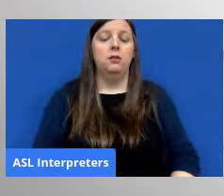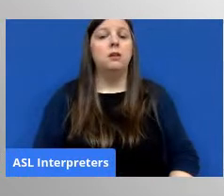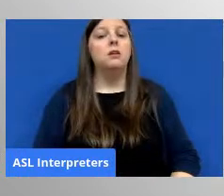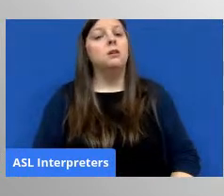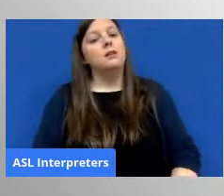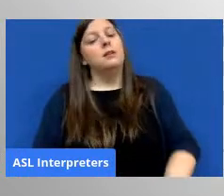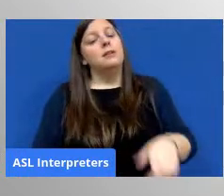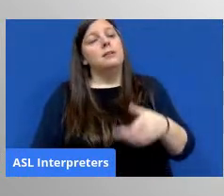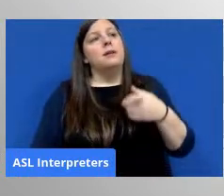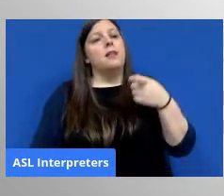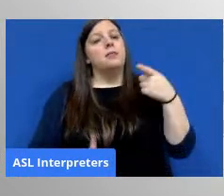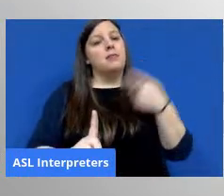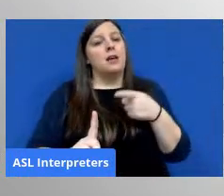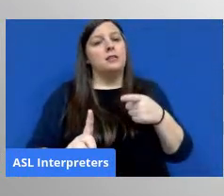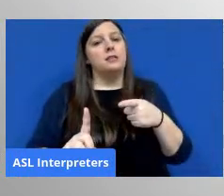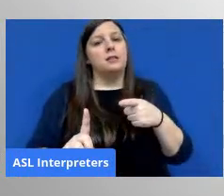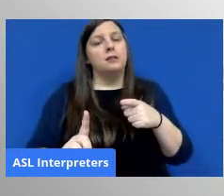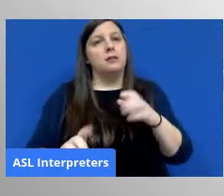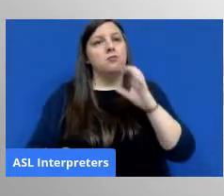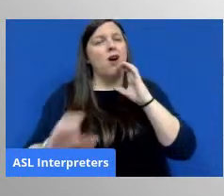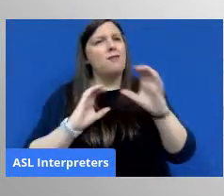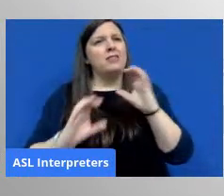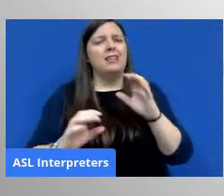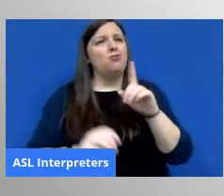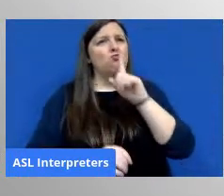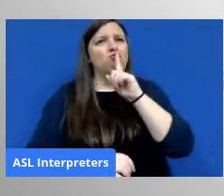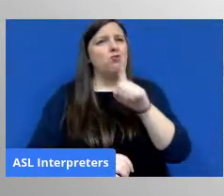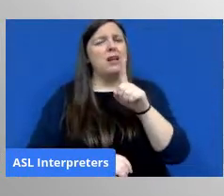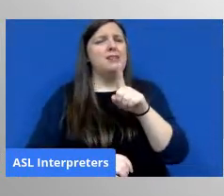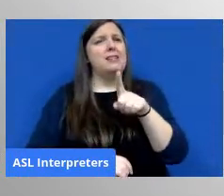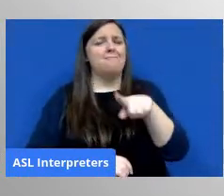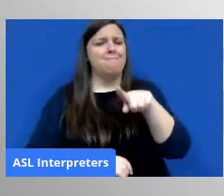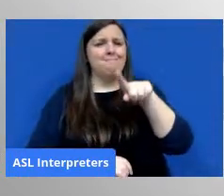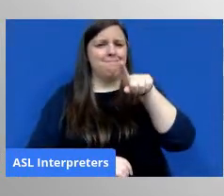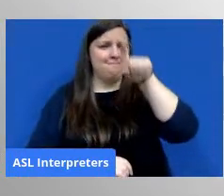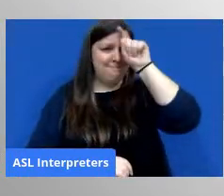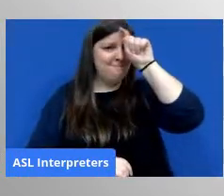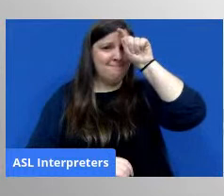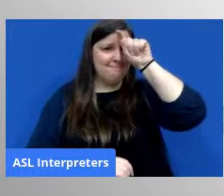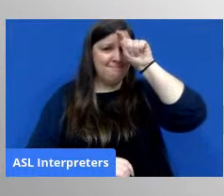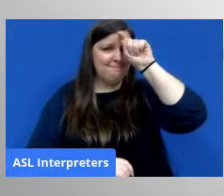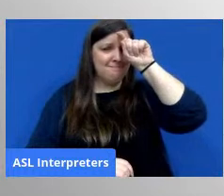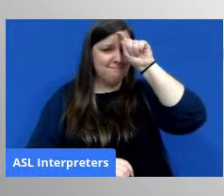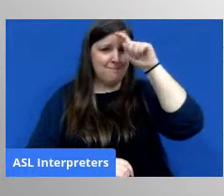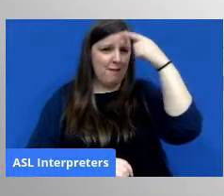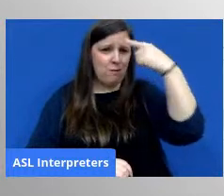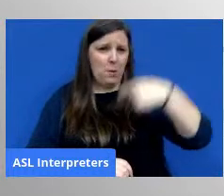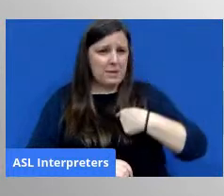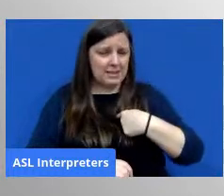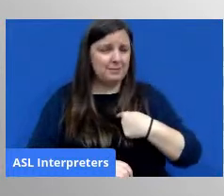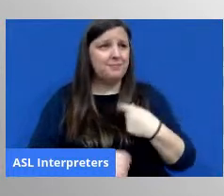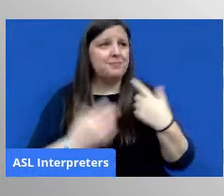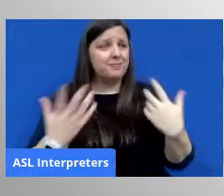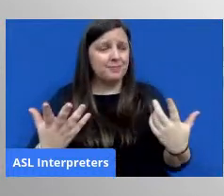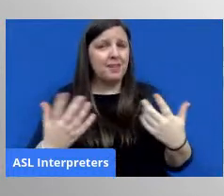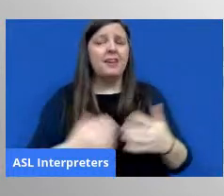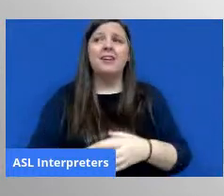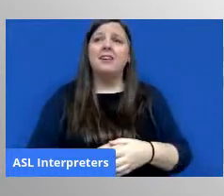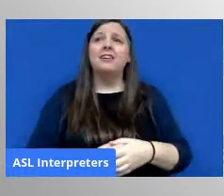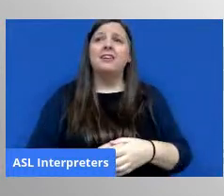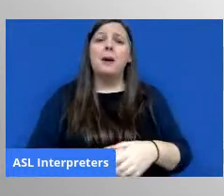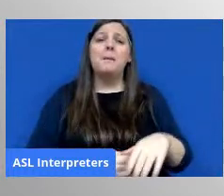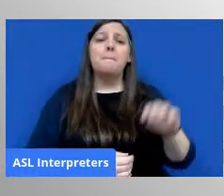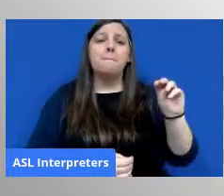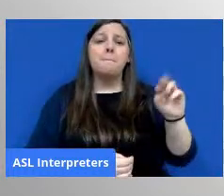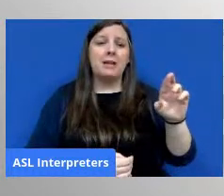this conversation is very perplexing to me, and from what Mr. Davis is saying, if